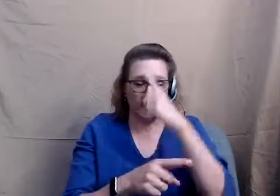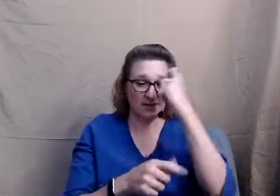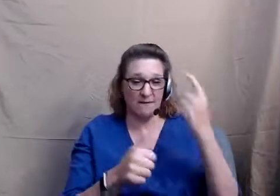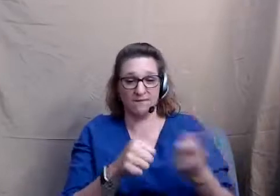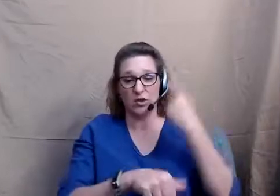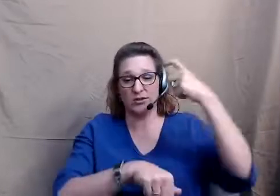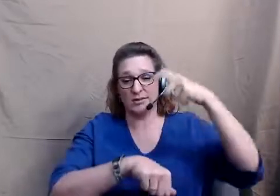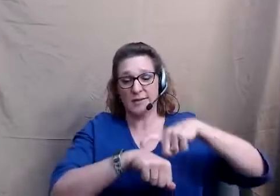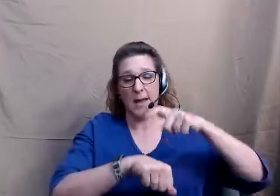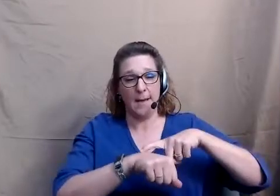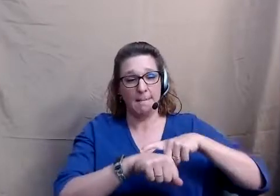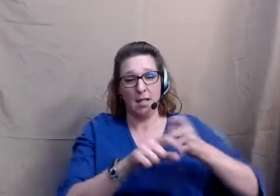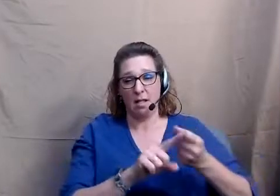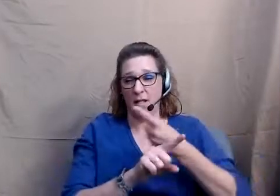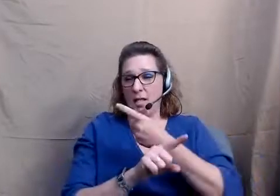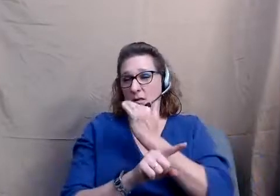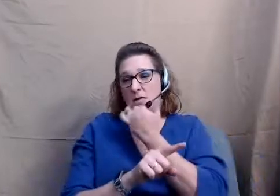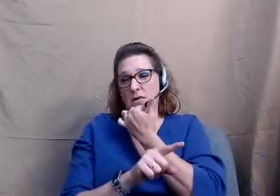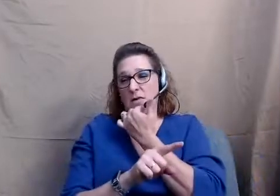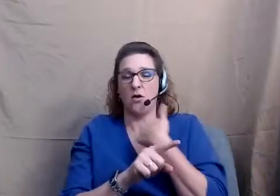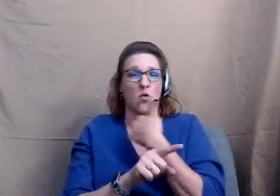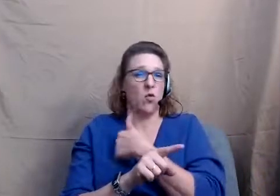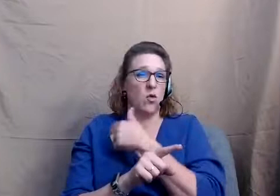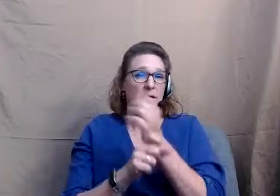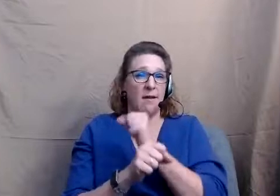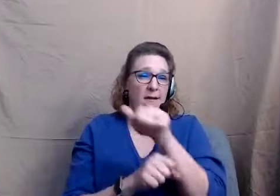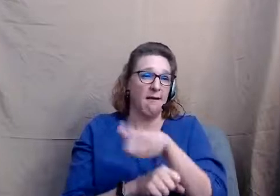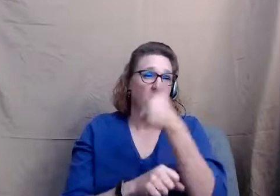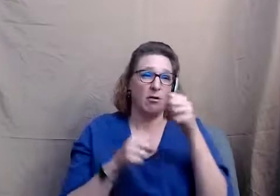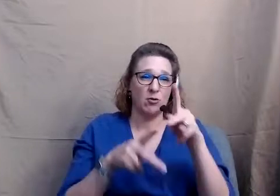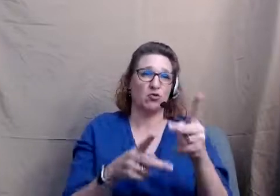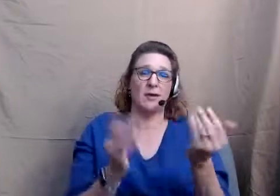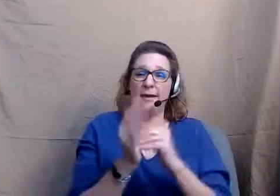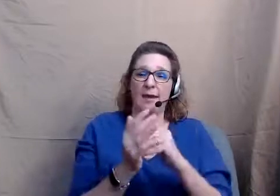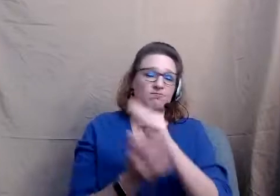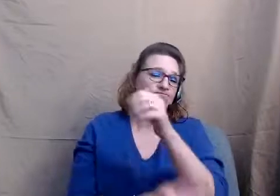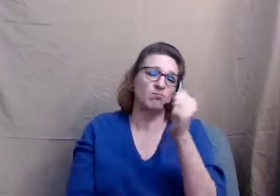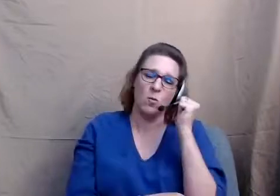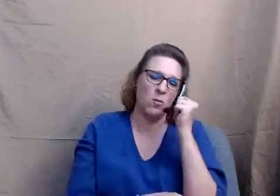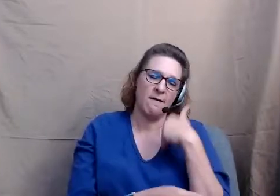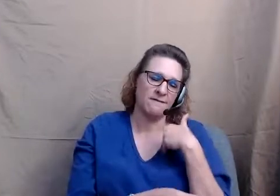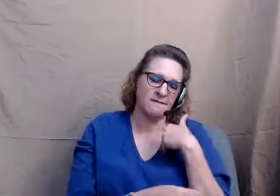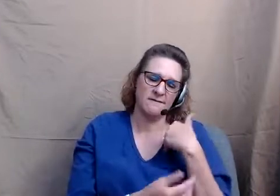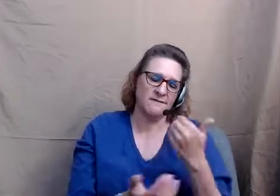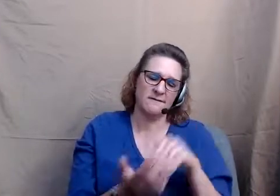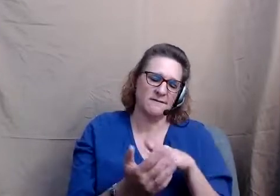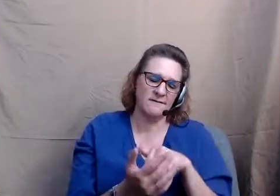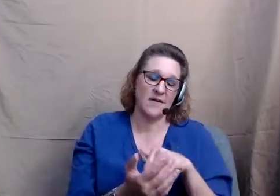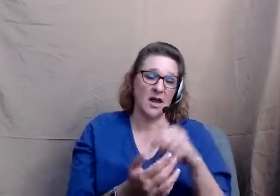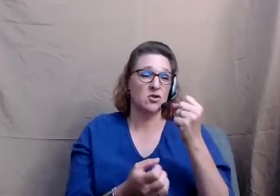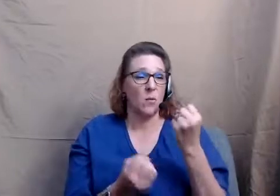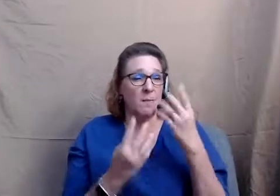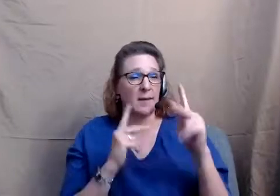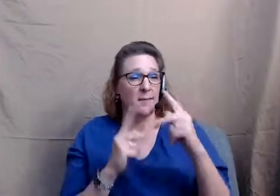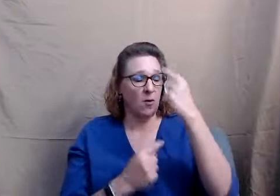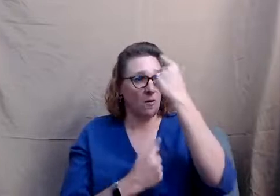goes even a little bit wrong, we'll never get another opportunity to do it again. And so I think that's why so many people are so thoughtful about